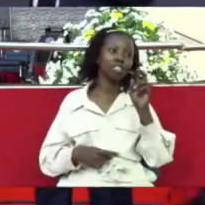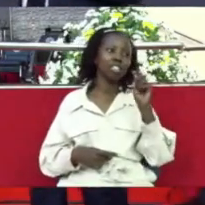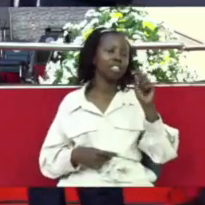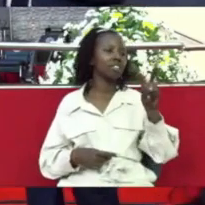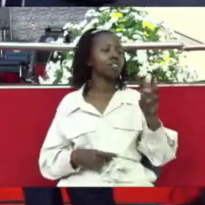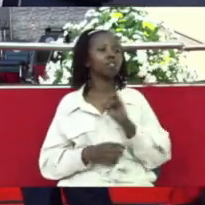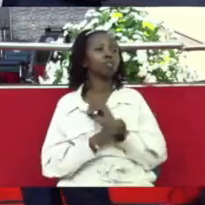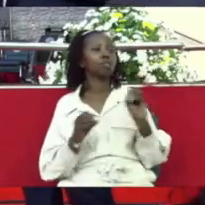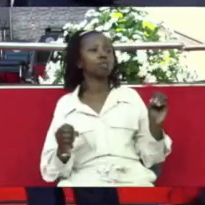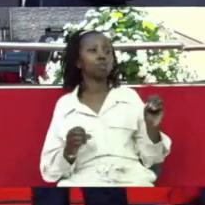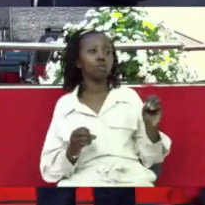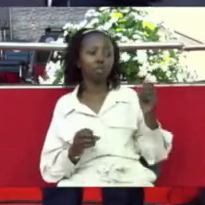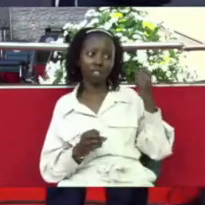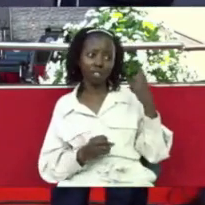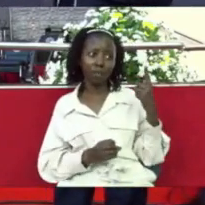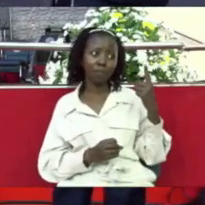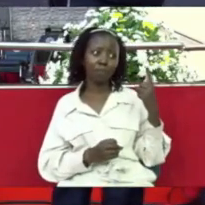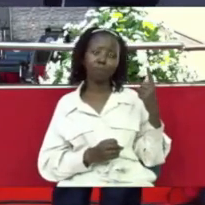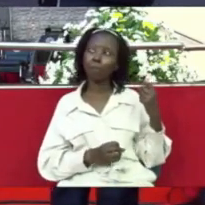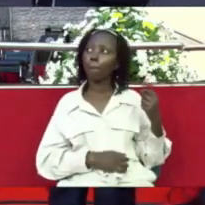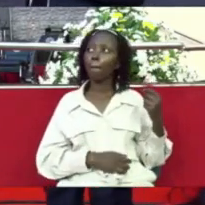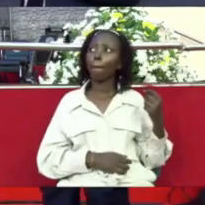Are you with me?